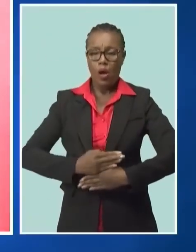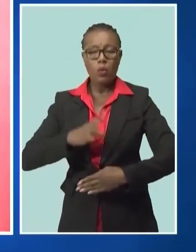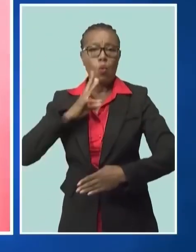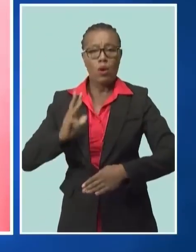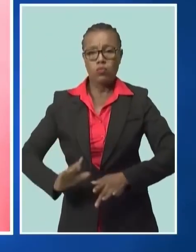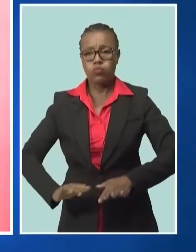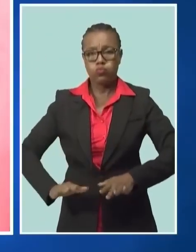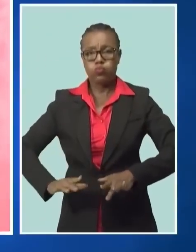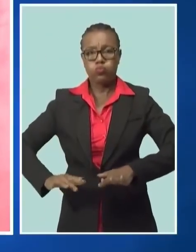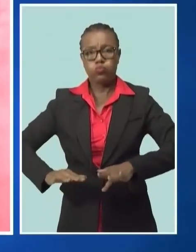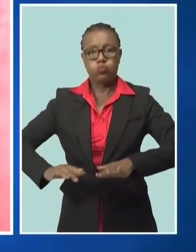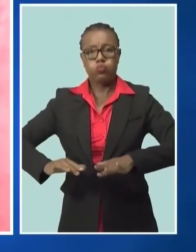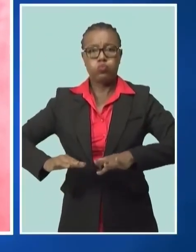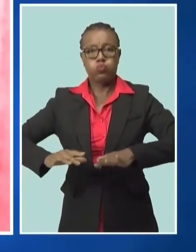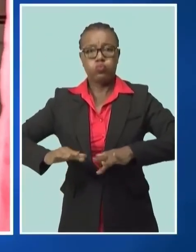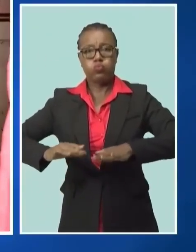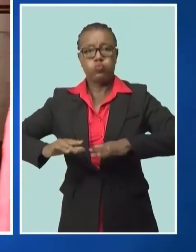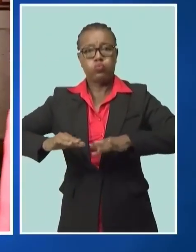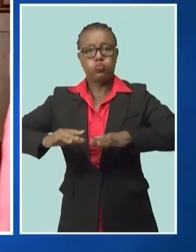there, still